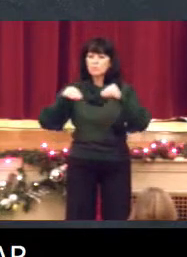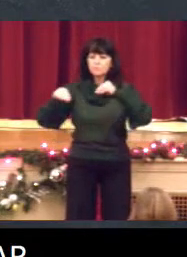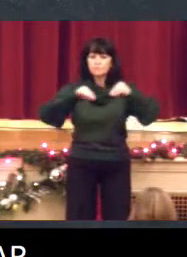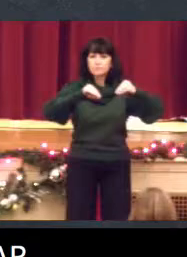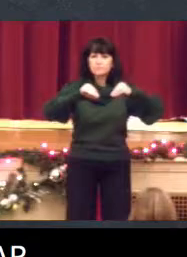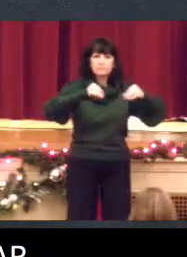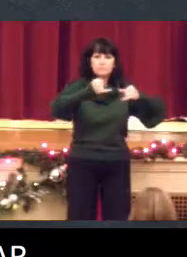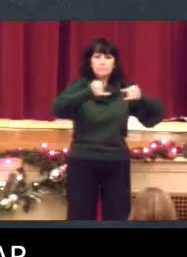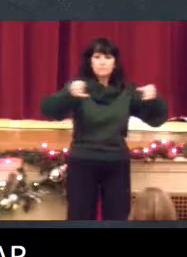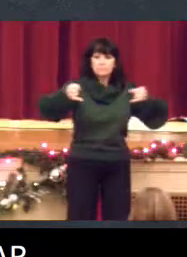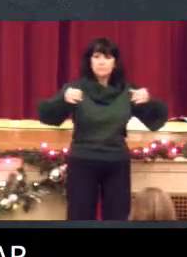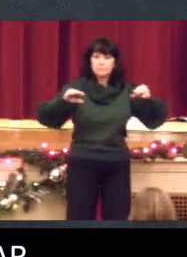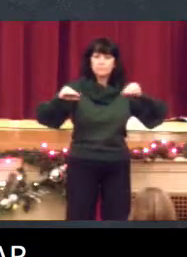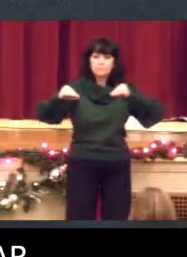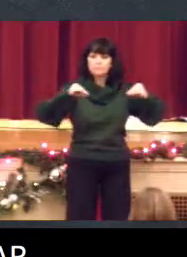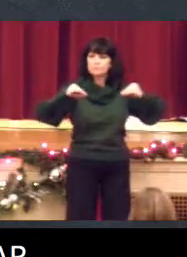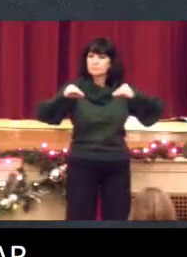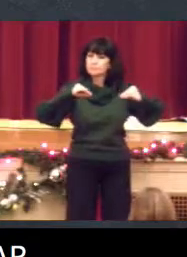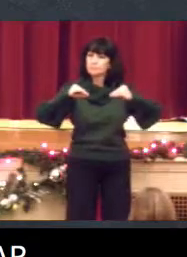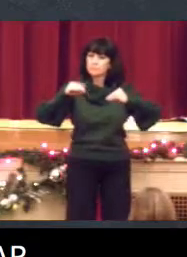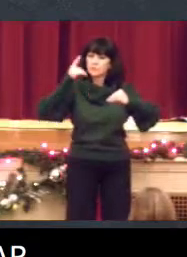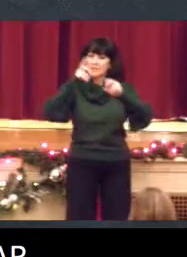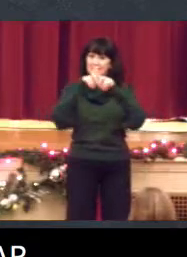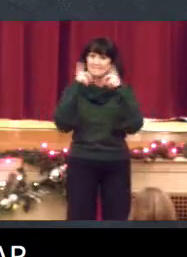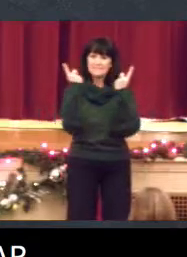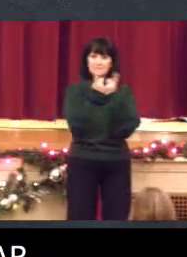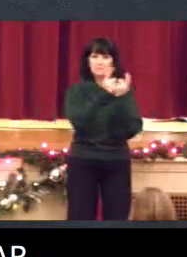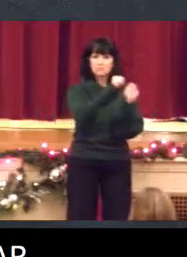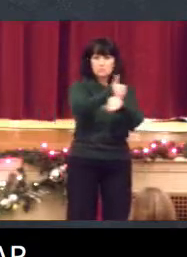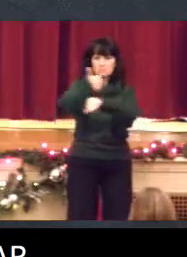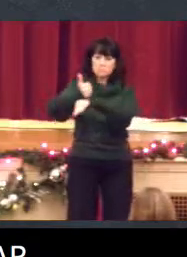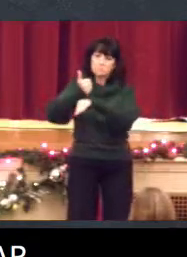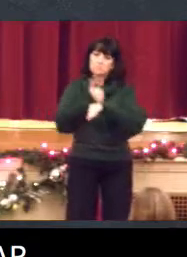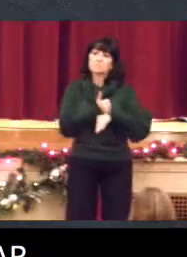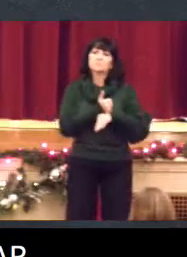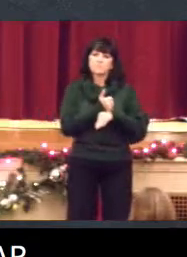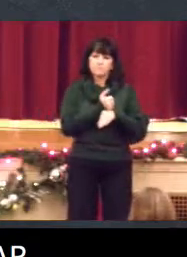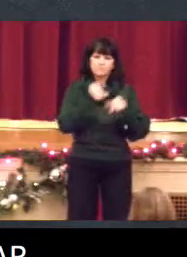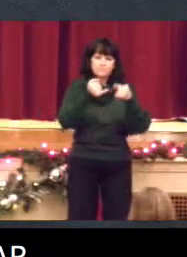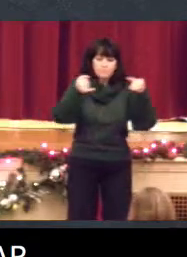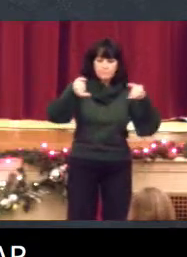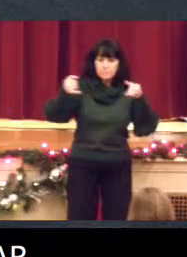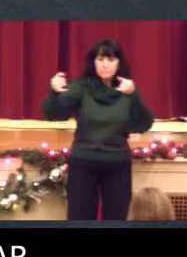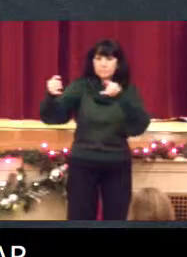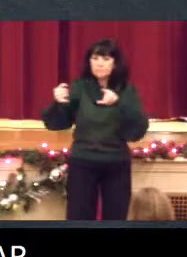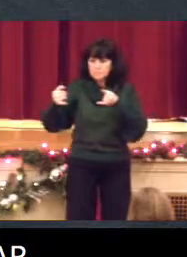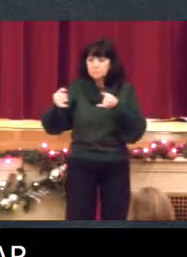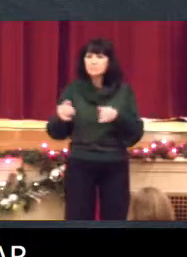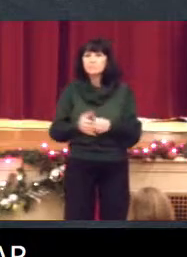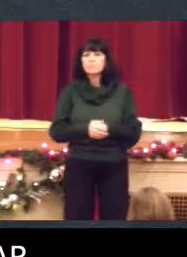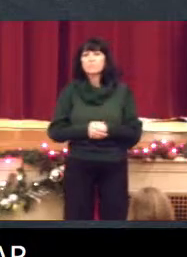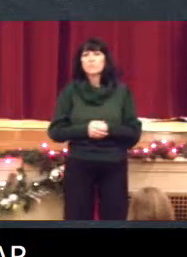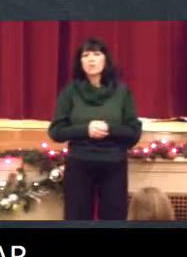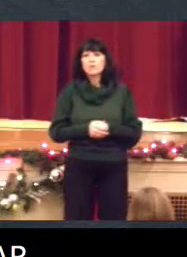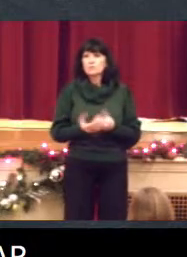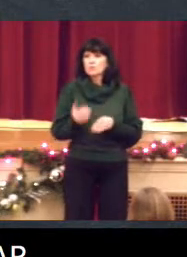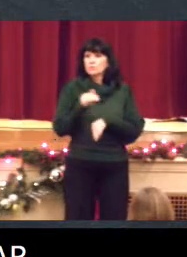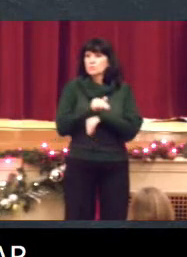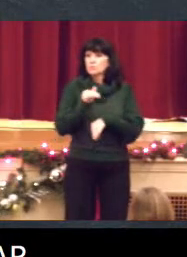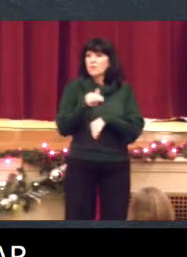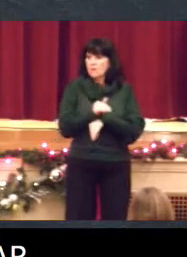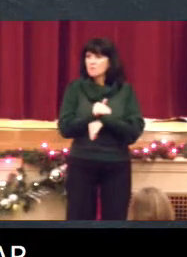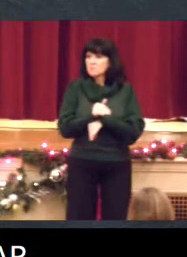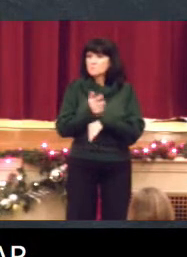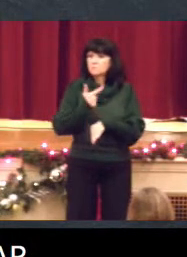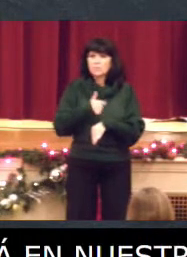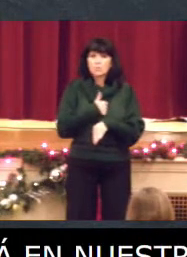had these public town hall meetings, and that's on our agenda today. So we're here to listen to you,